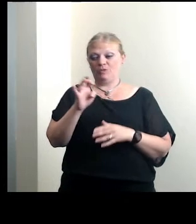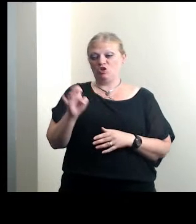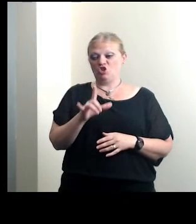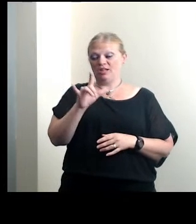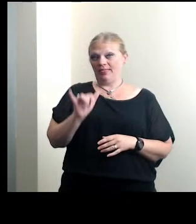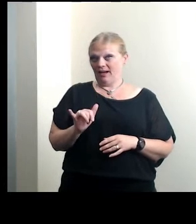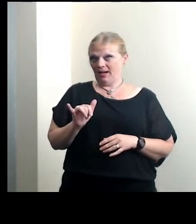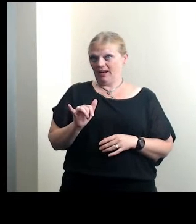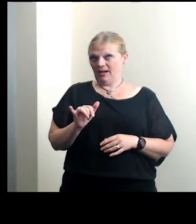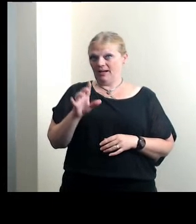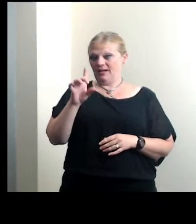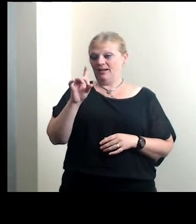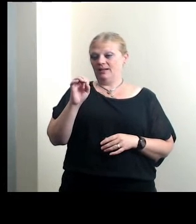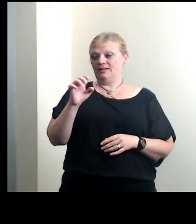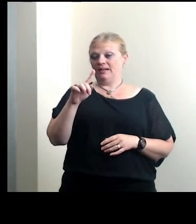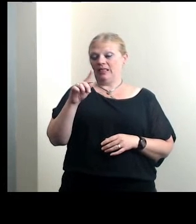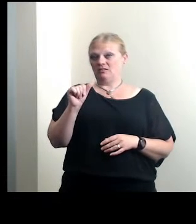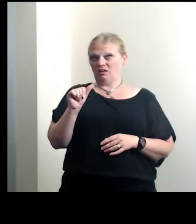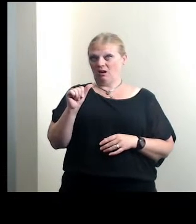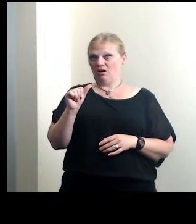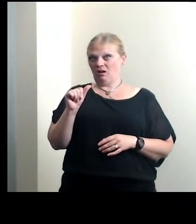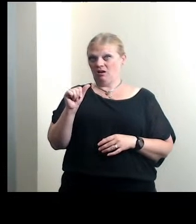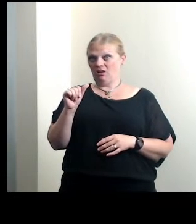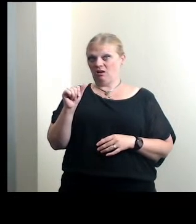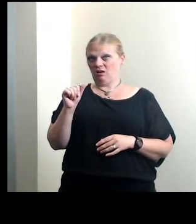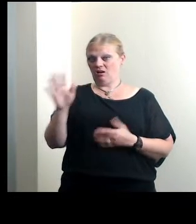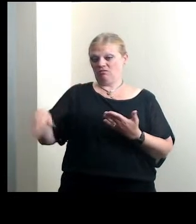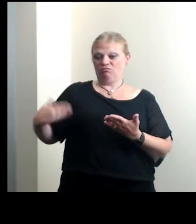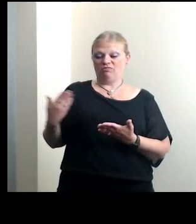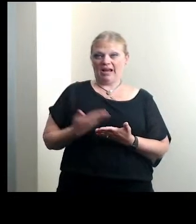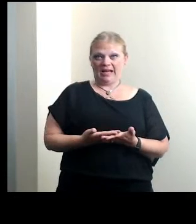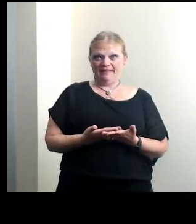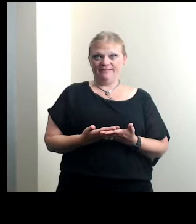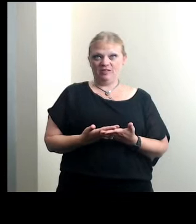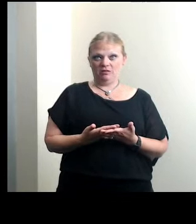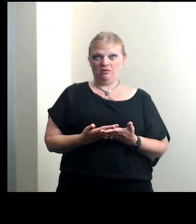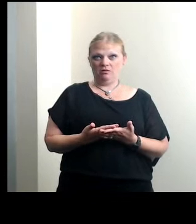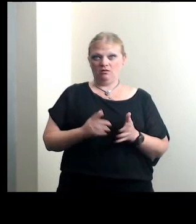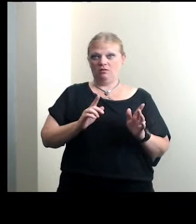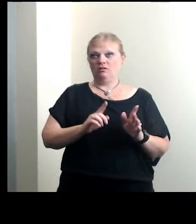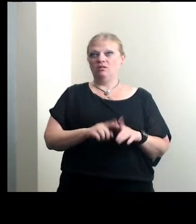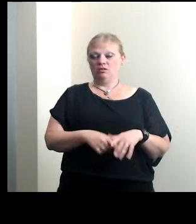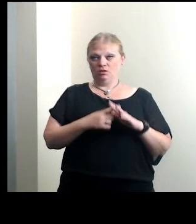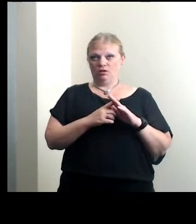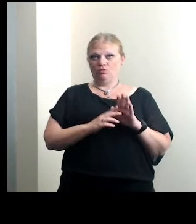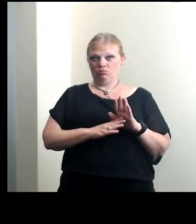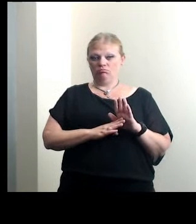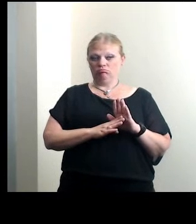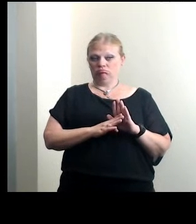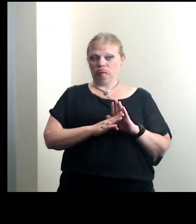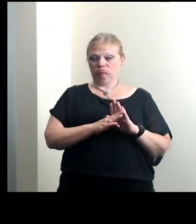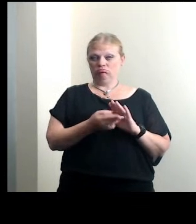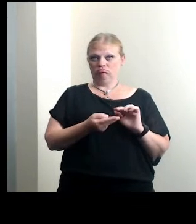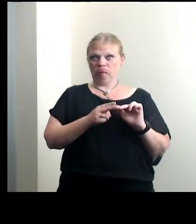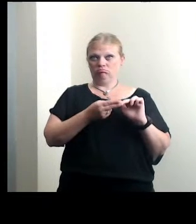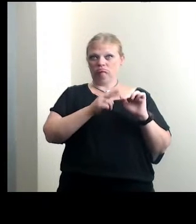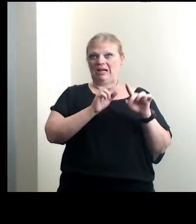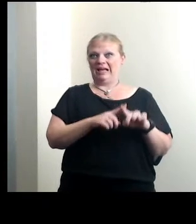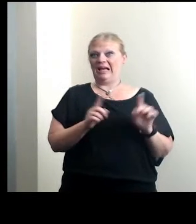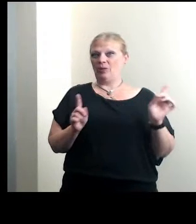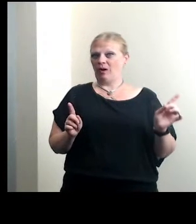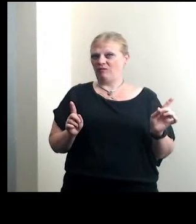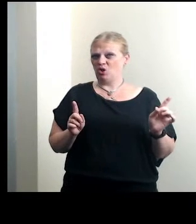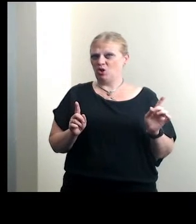when the Delta variant came into our communities, we did start to see an increase. However,